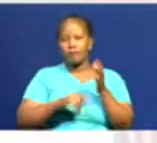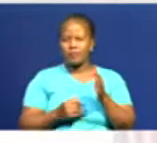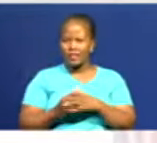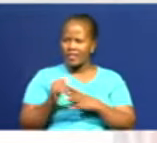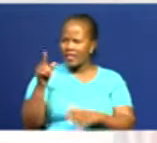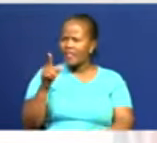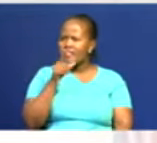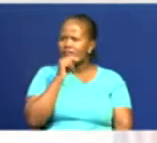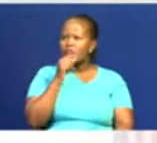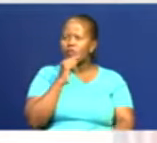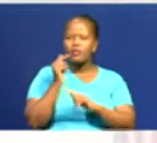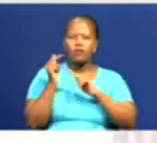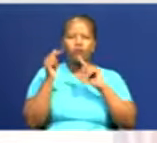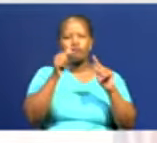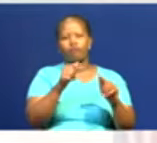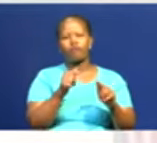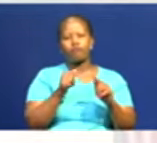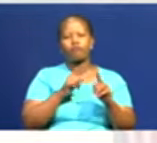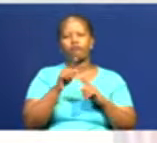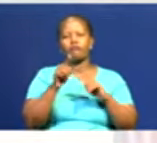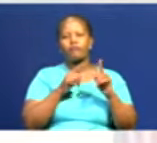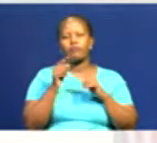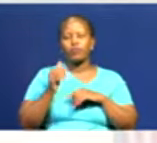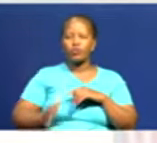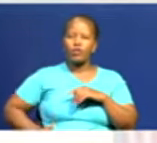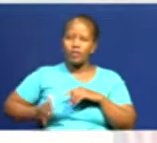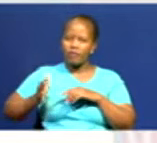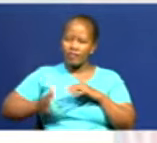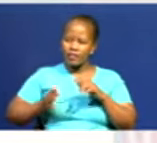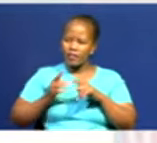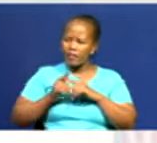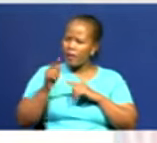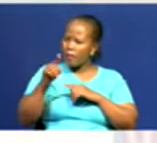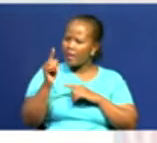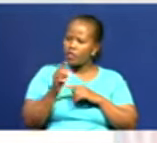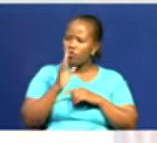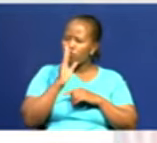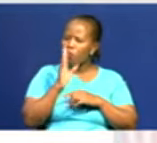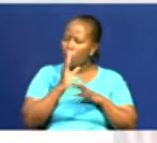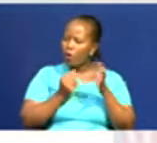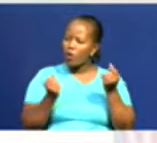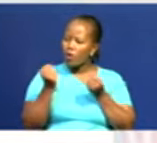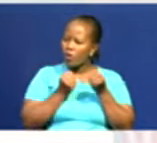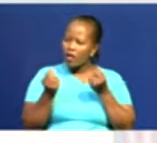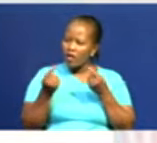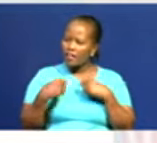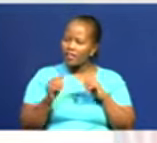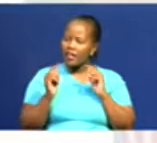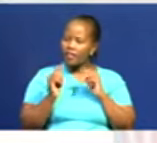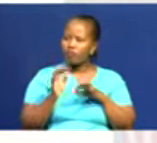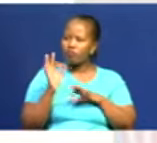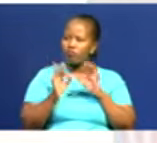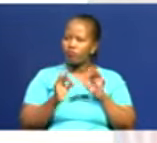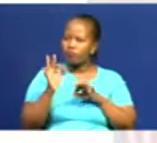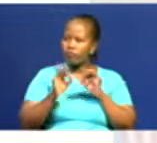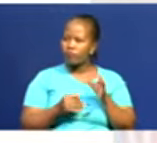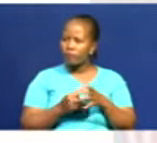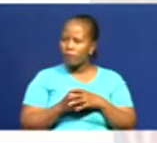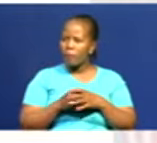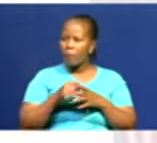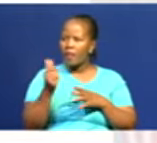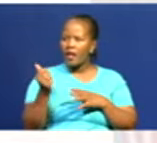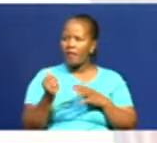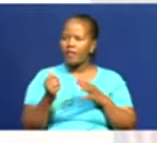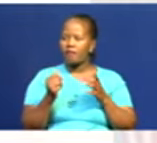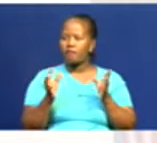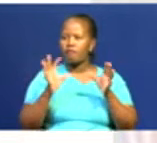Vasha genuinely. Alafu, kuna wewe na kahaya with the pressure trying to fake life." Mad jumping into the